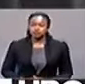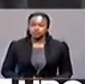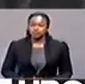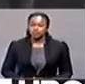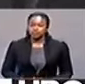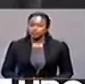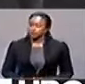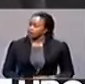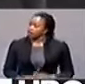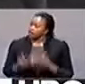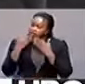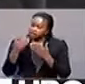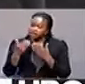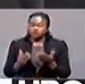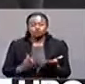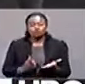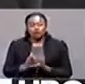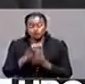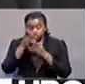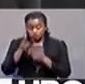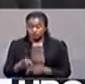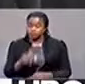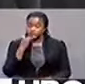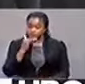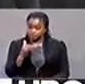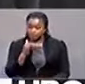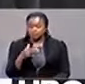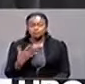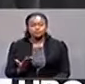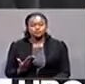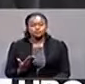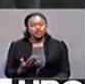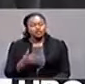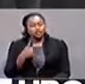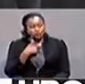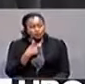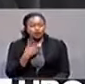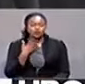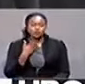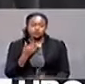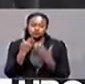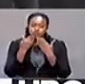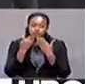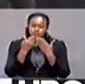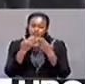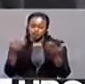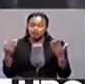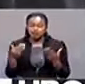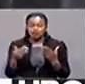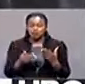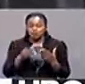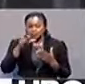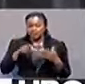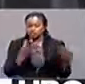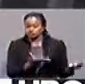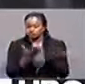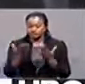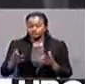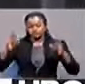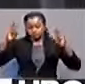Thank you, Right Honorable Speaker. Right Honorable Speaker, I would like to thank the mover of the motion and